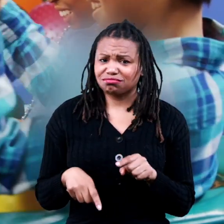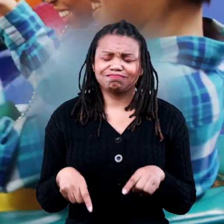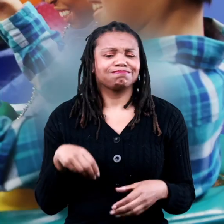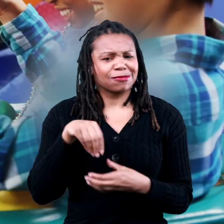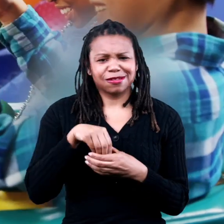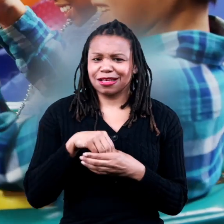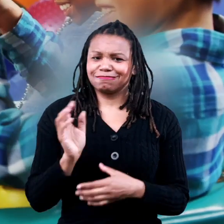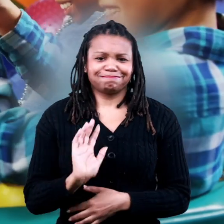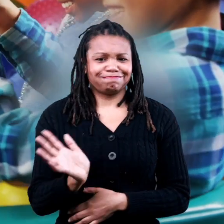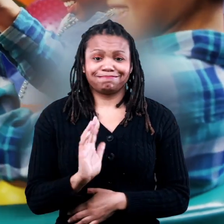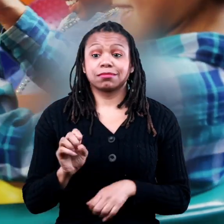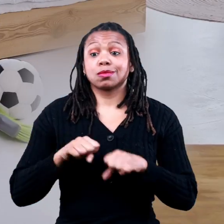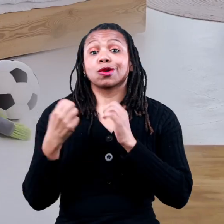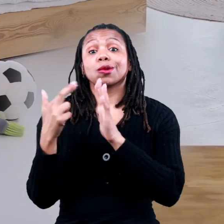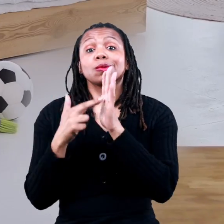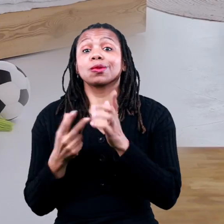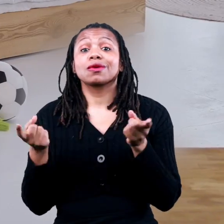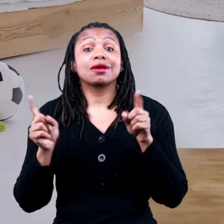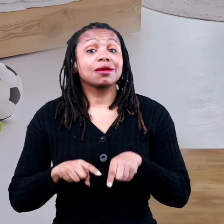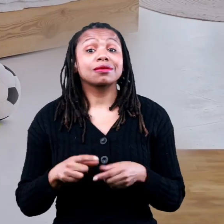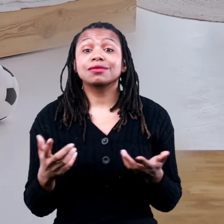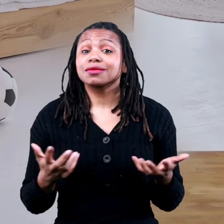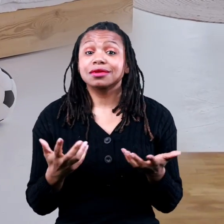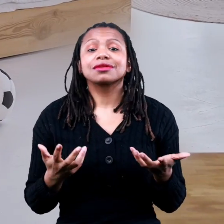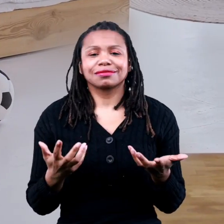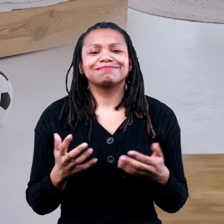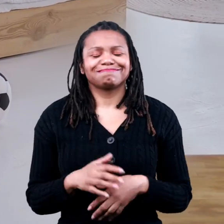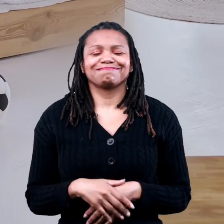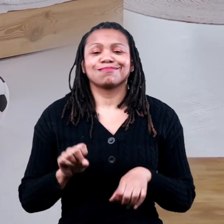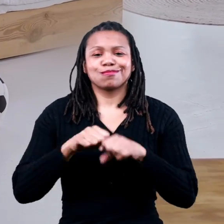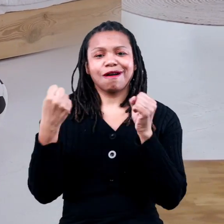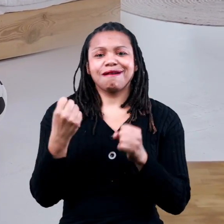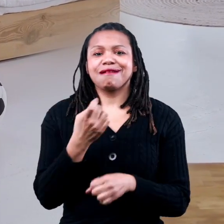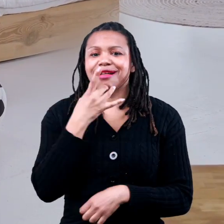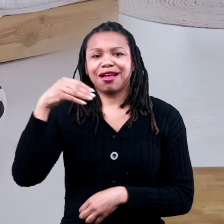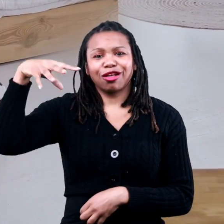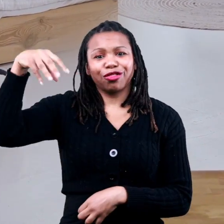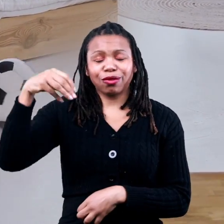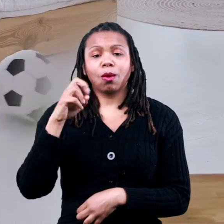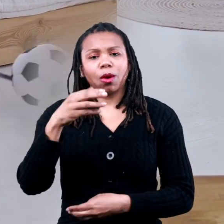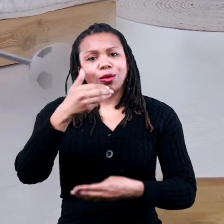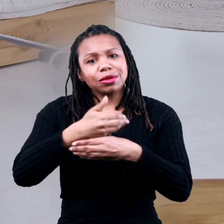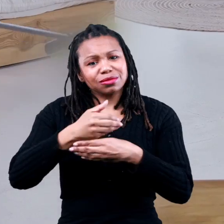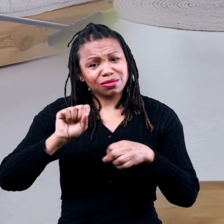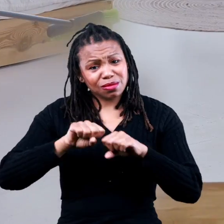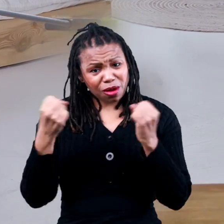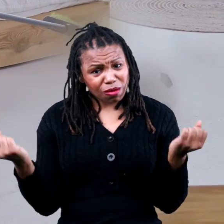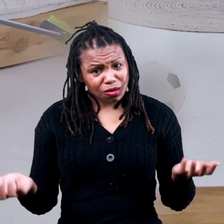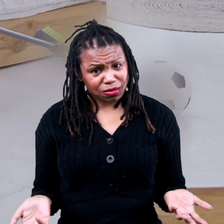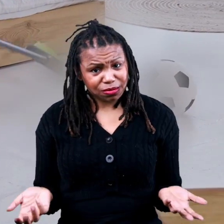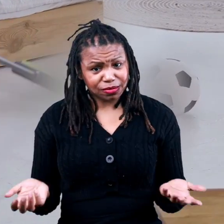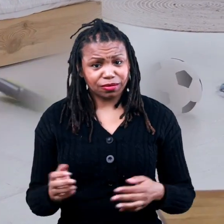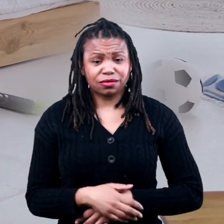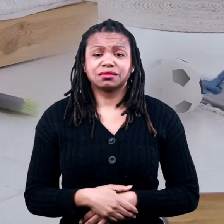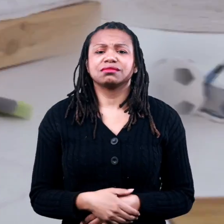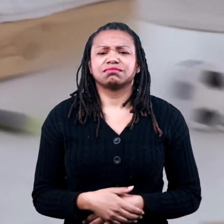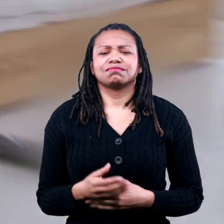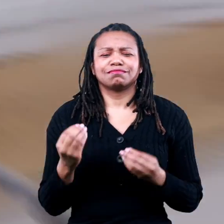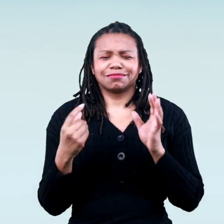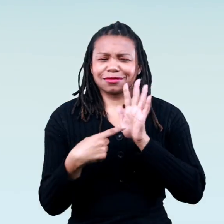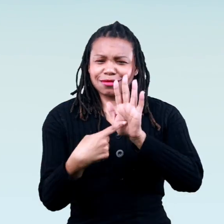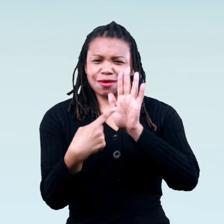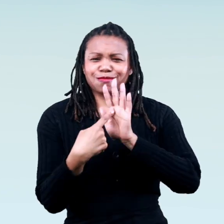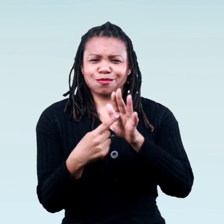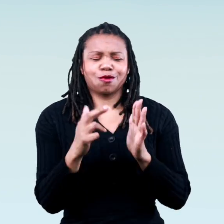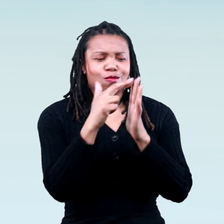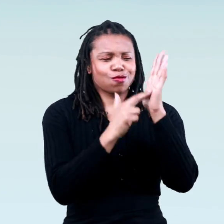cannot throw balls inside, and you break that rule, a consequence might be a broken lamp or a window.